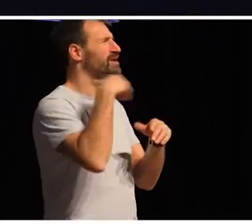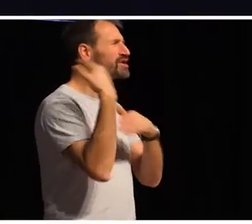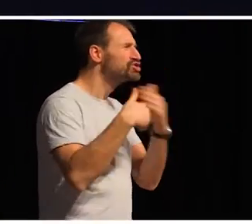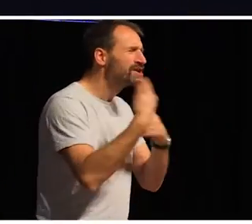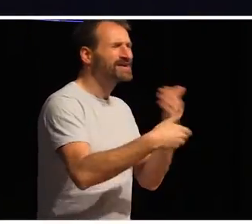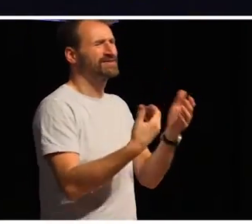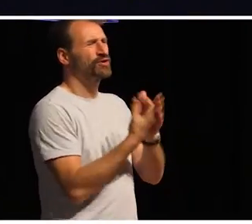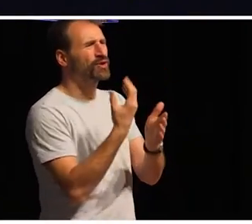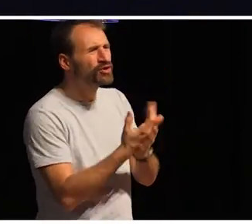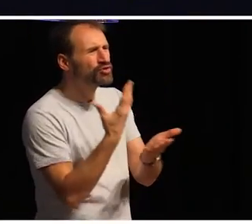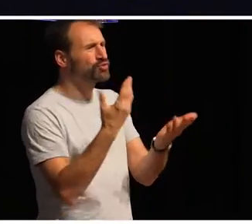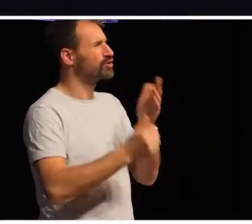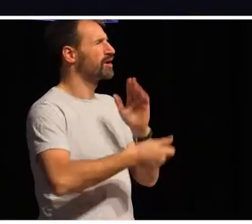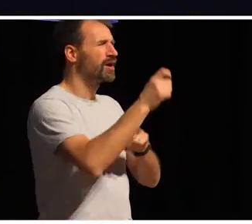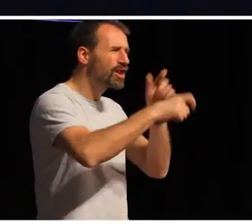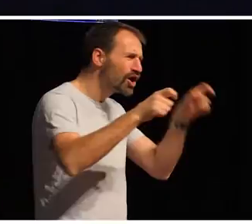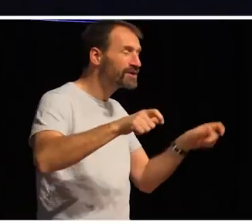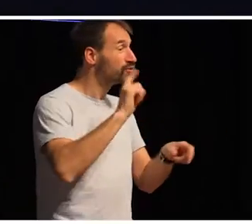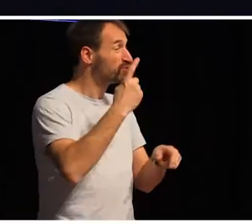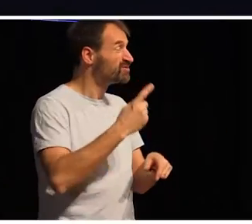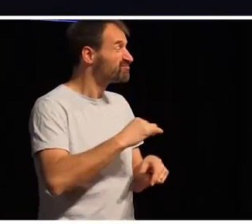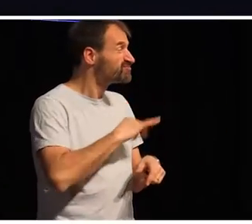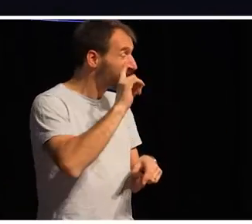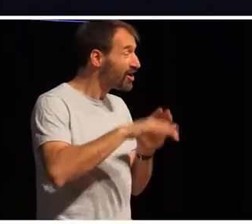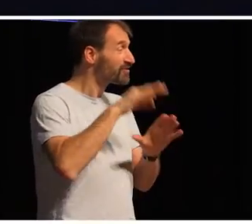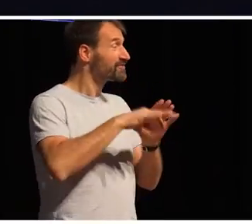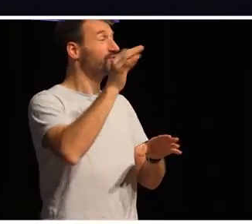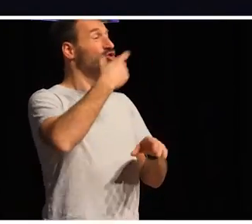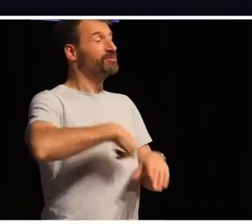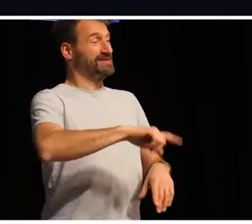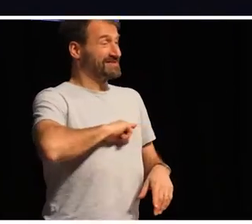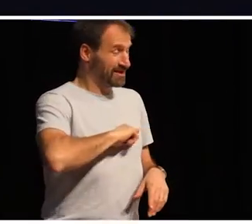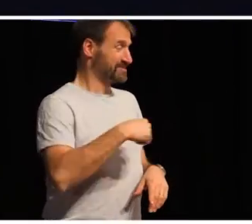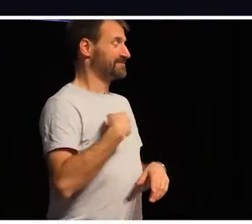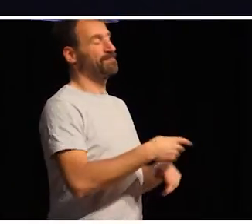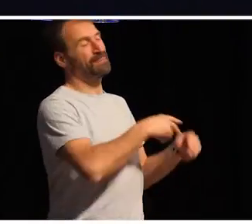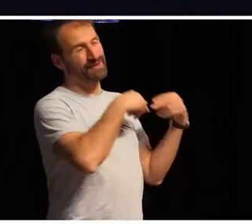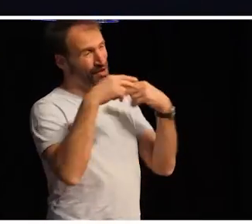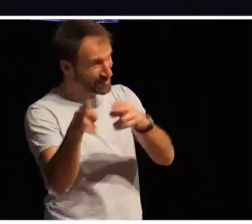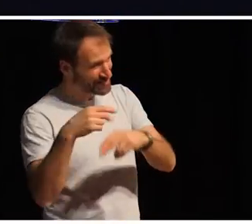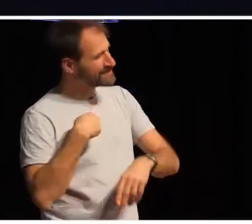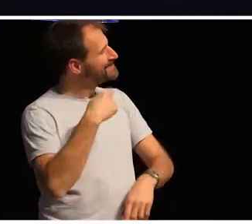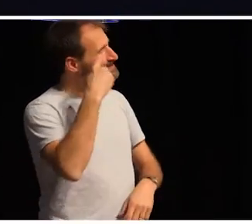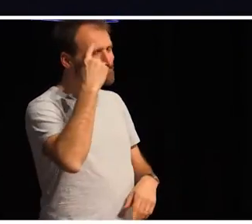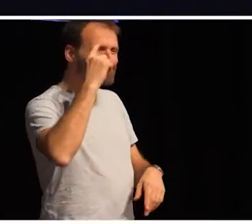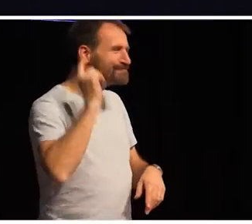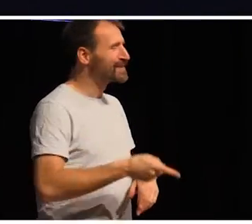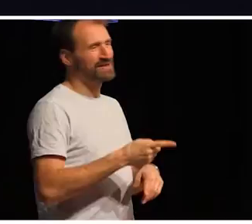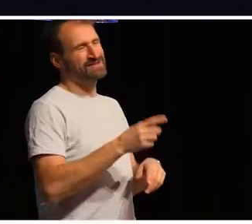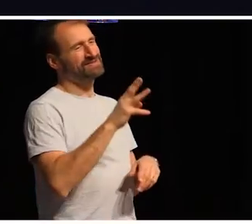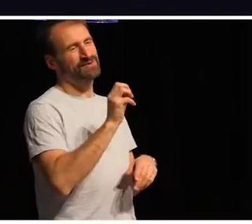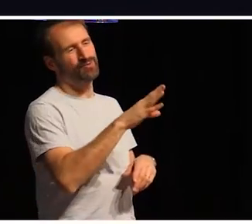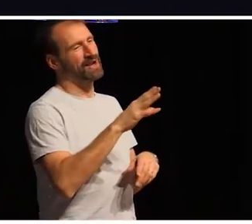people, and most importantly about myself. I went back and I told myself I'm going to pick up web technology. So here I am once